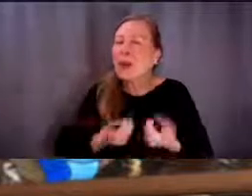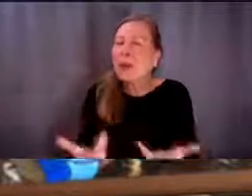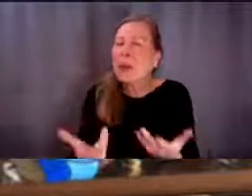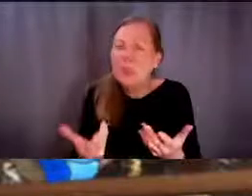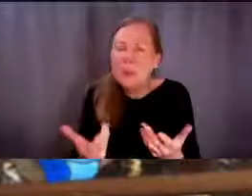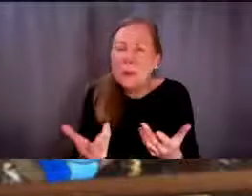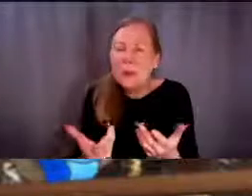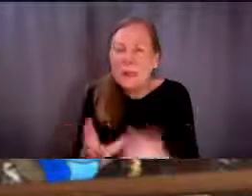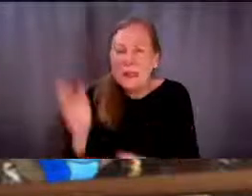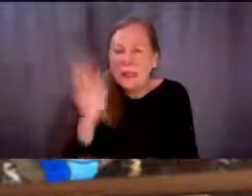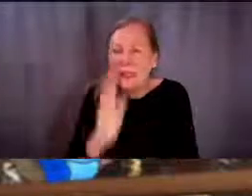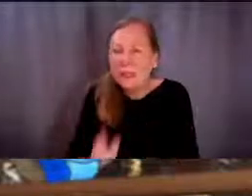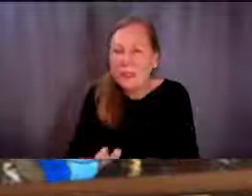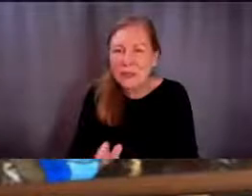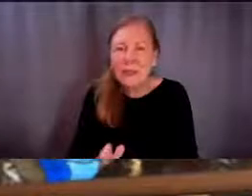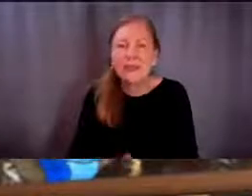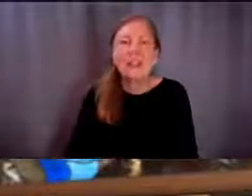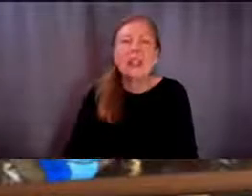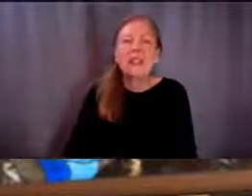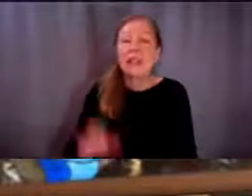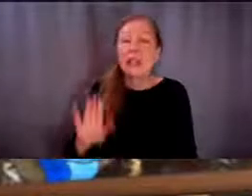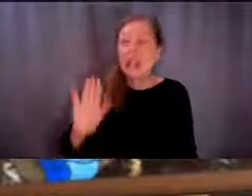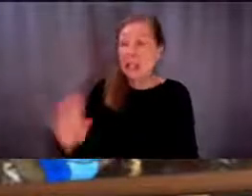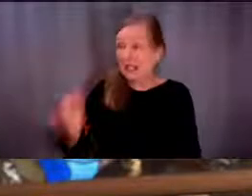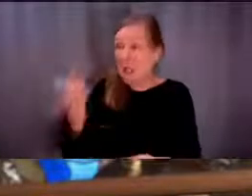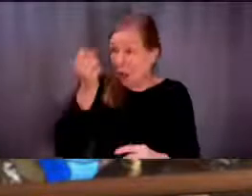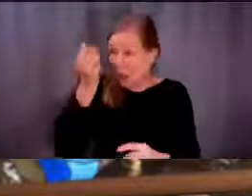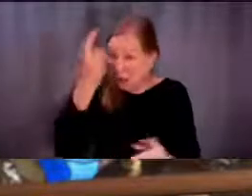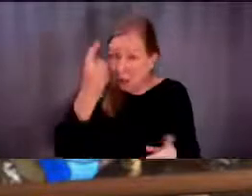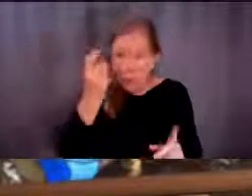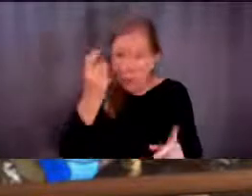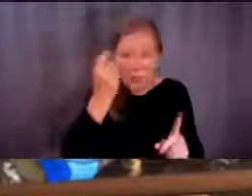tired. His